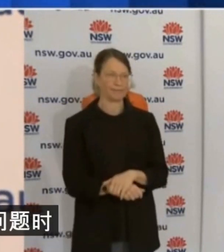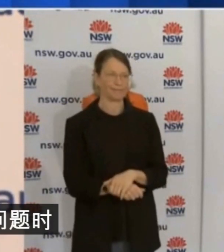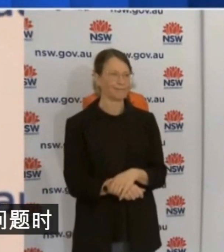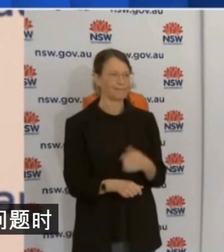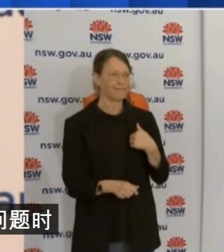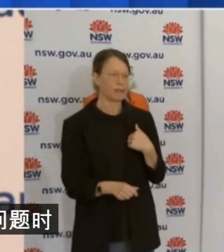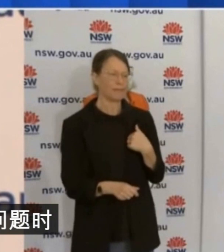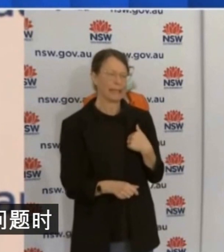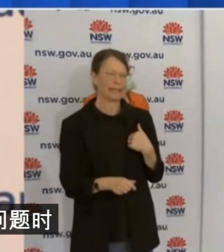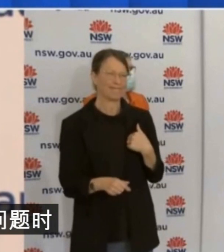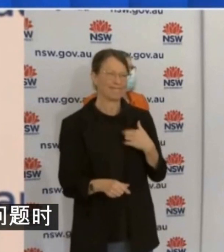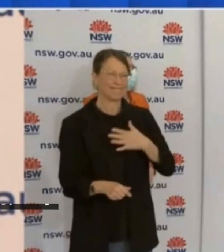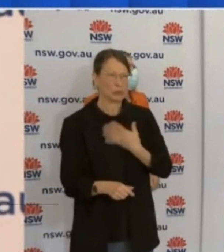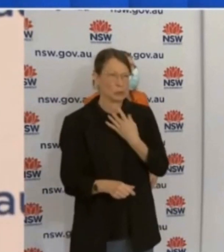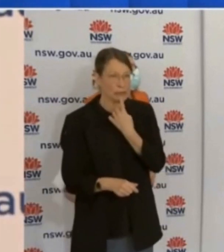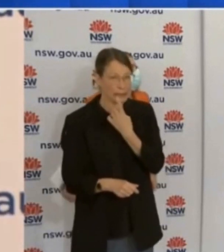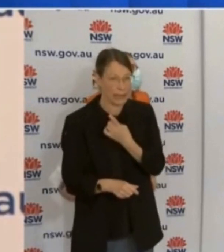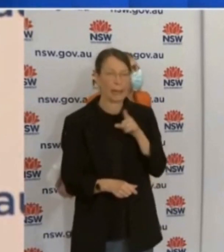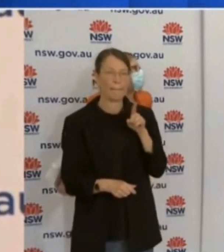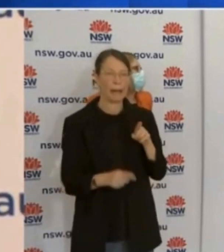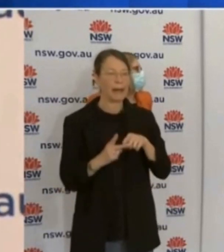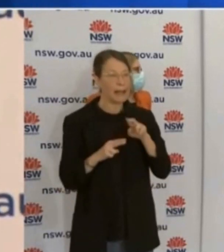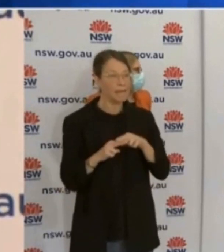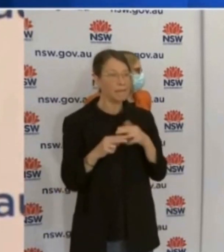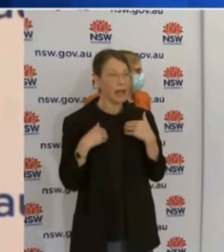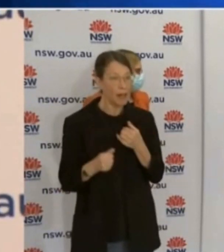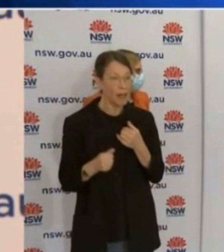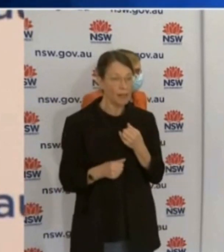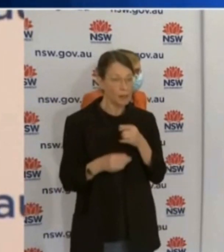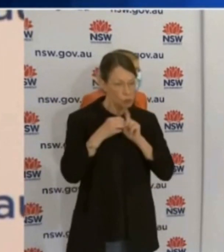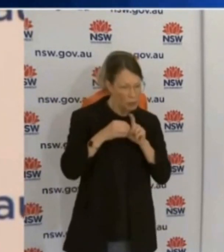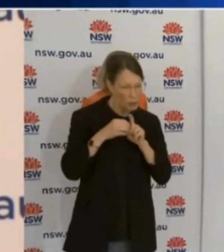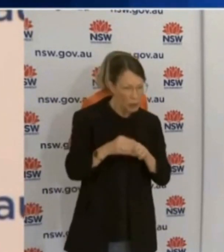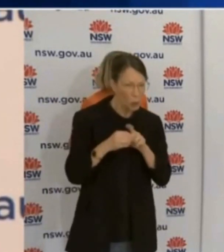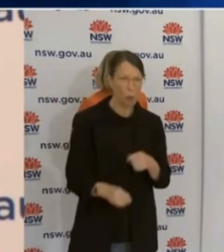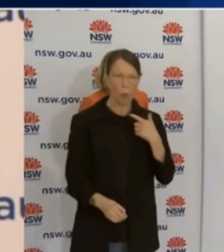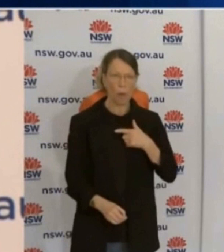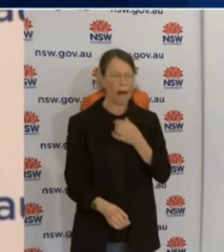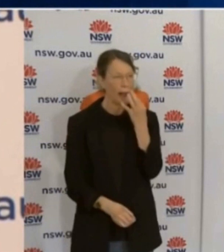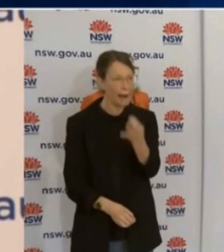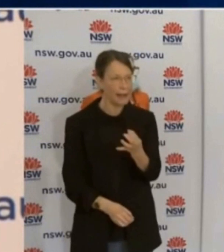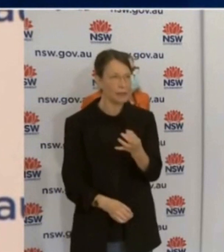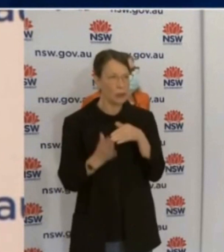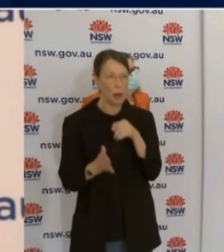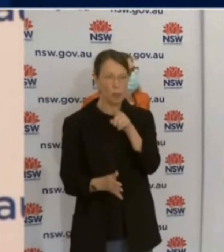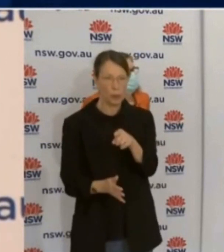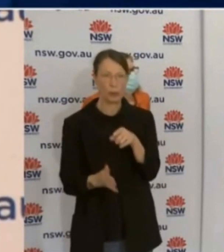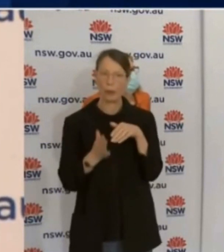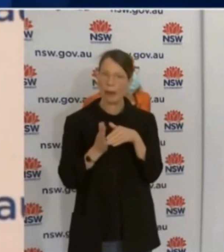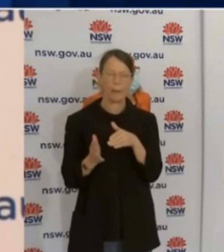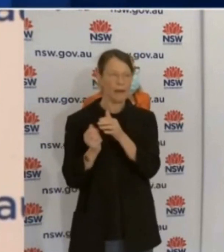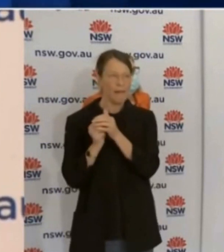questions, it's doing it to try and save you and your family and your friends and your community. So the answer is you should actually be very open